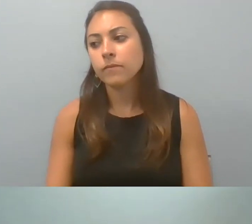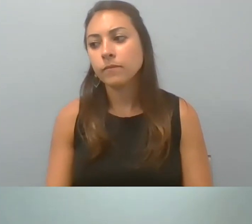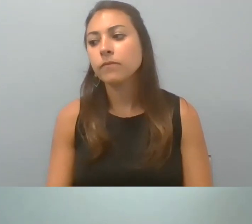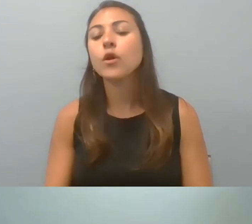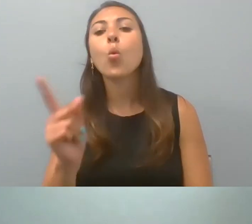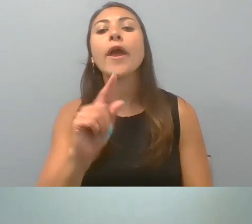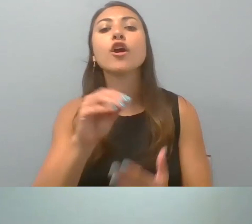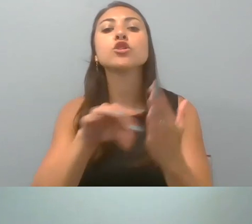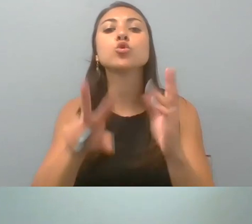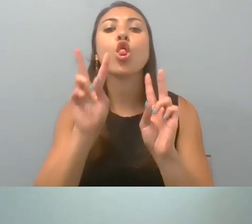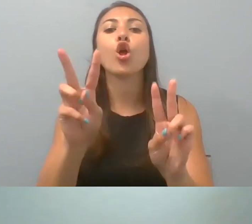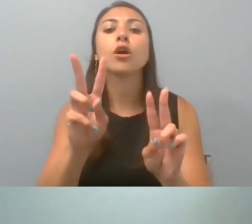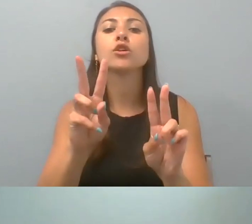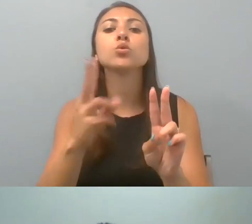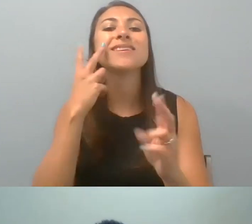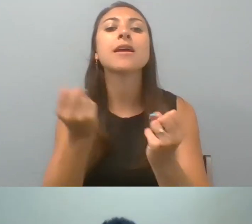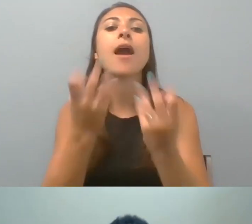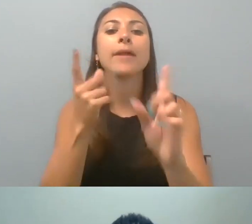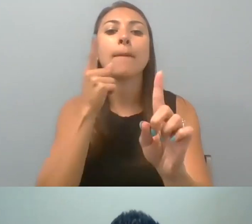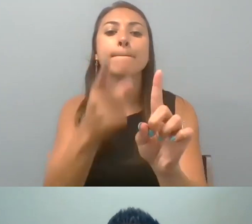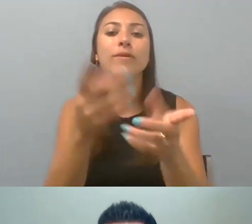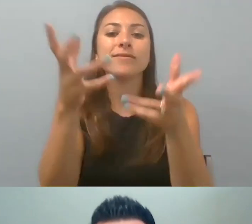meal credits they have remaining on their account.